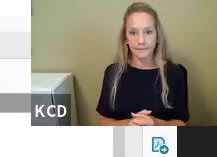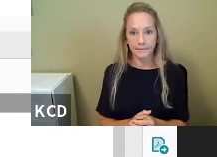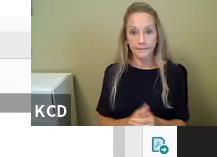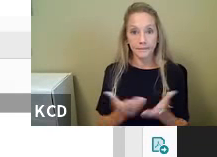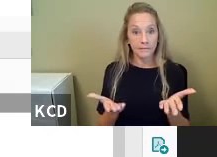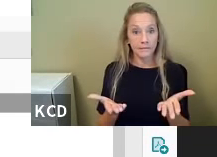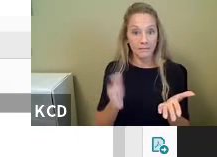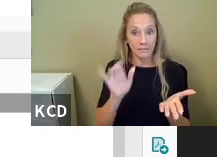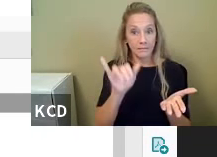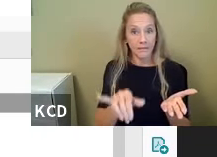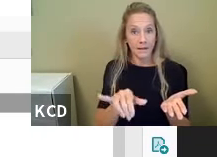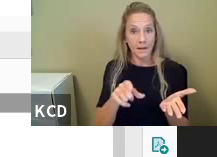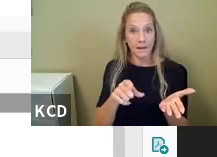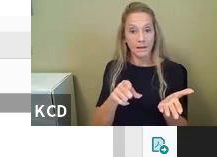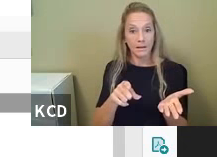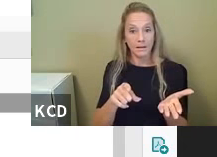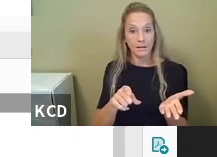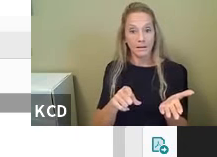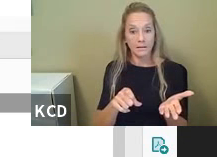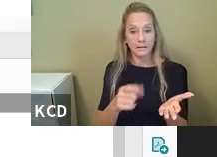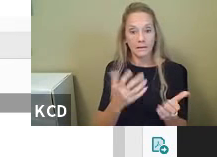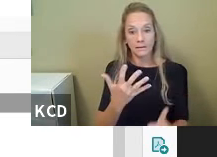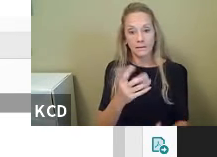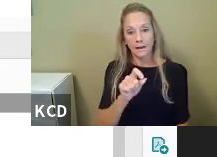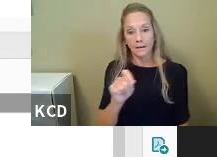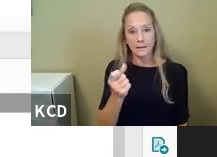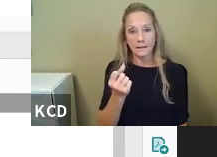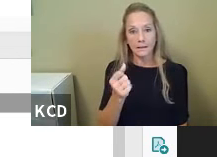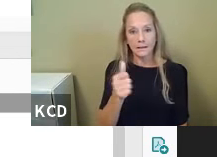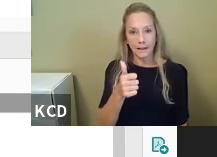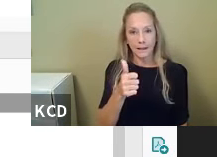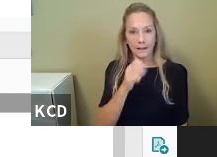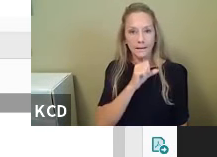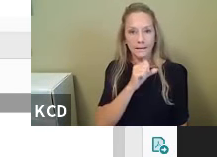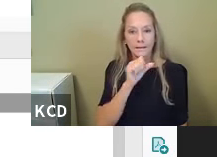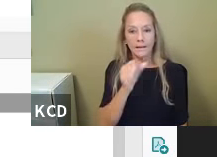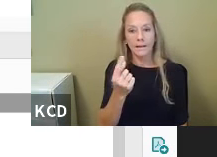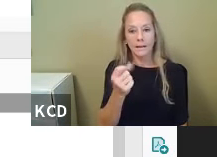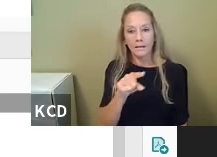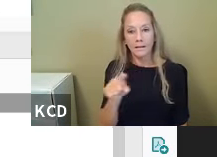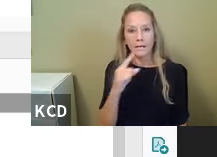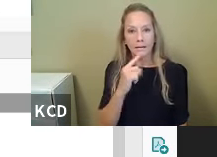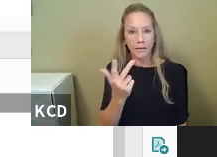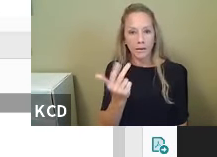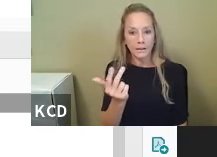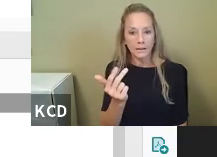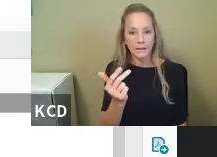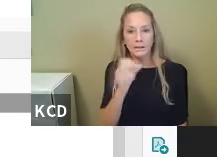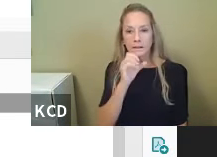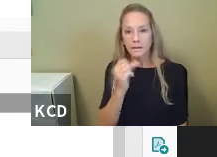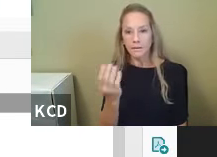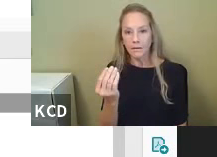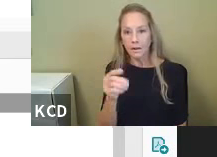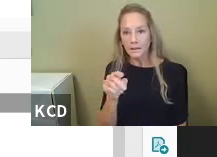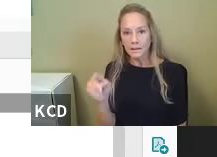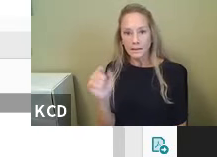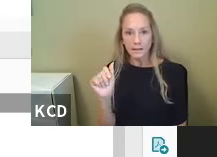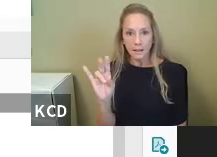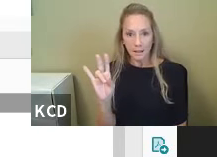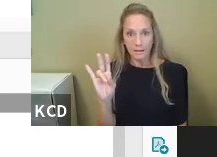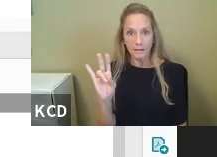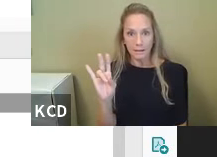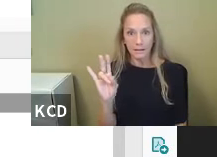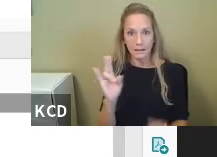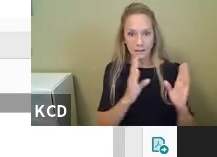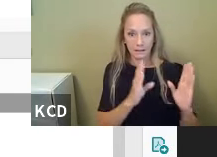So here you see the 5 to 10, the 11 to 13, and the 14 to 17 8-year-old age groups. Schools there. And so, yeah,